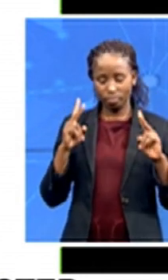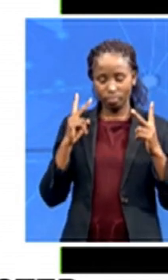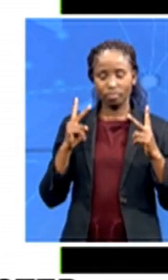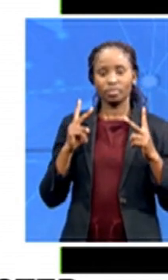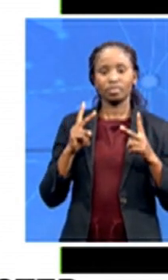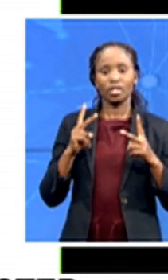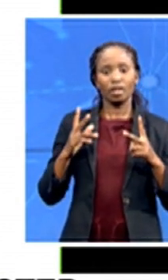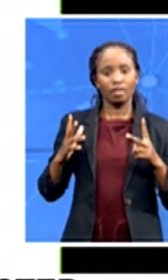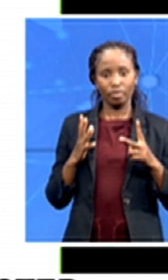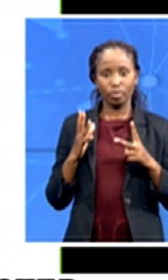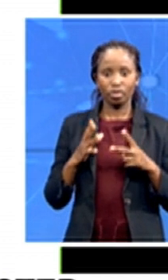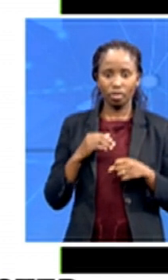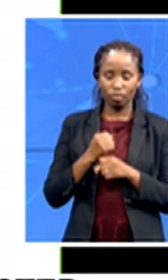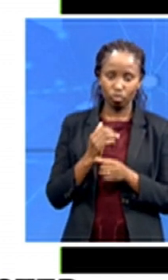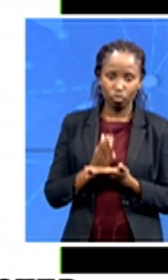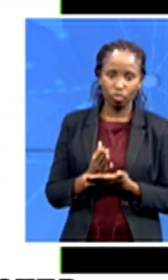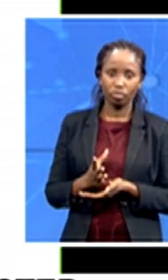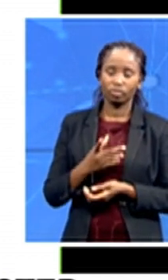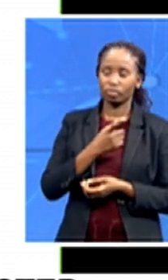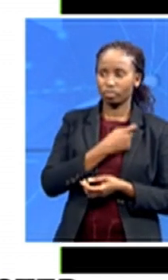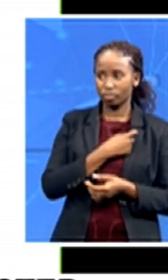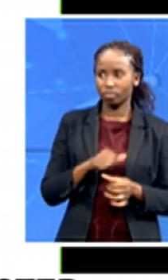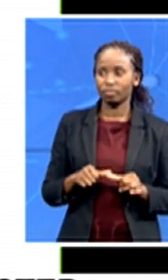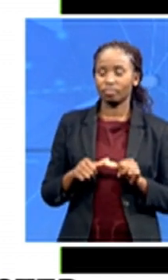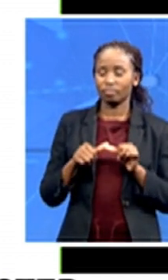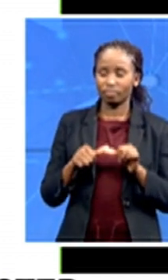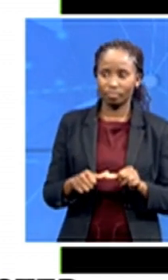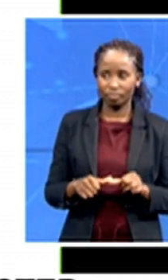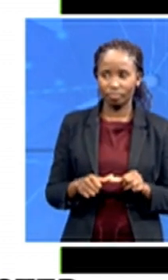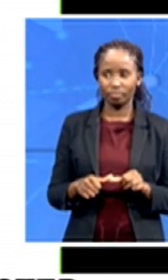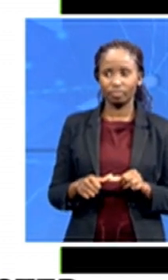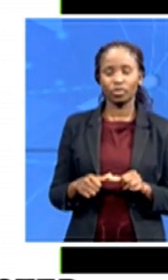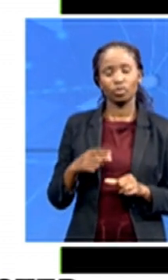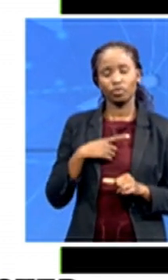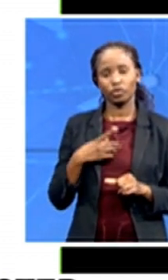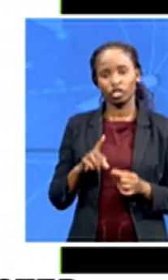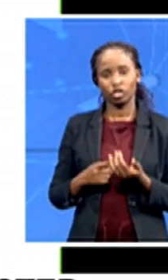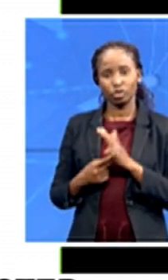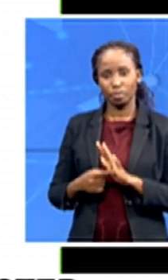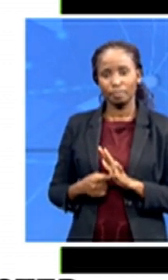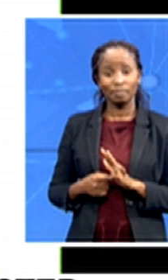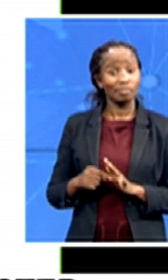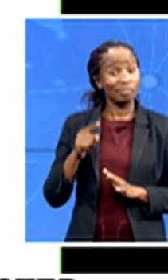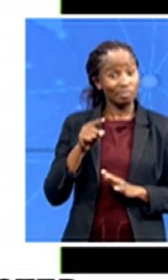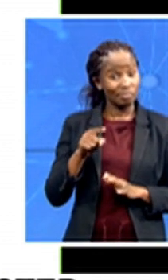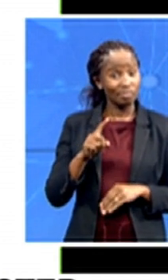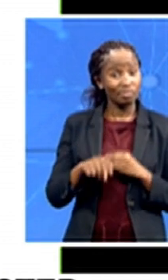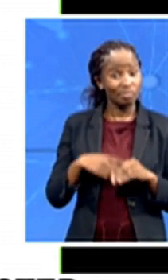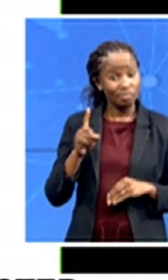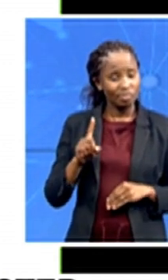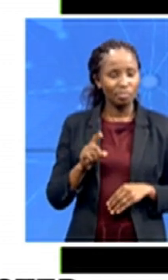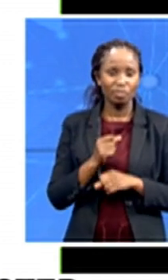like Flora has also showed you. And it's all about making sure that the vaccines that's